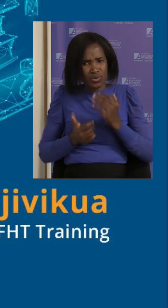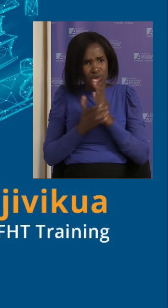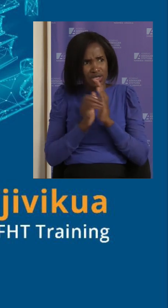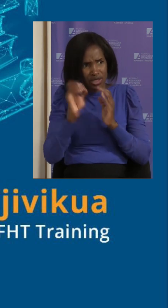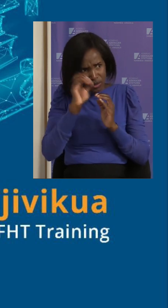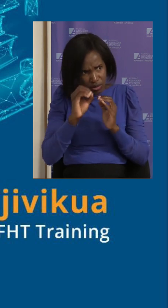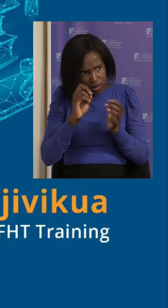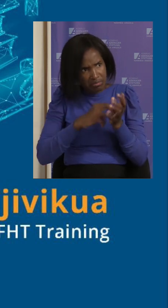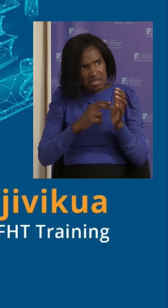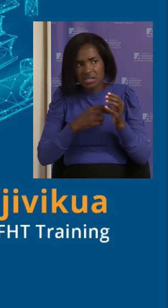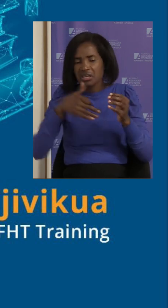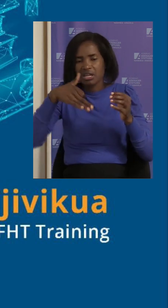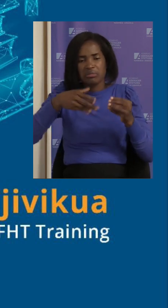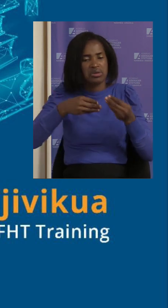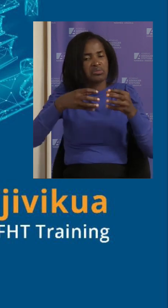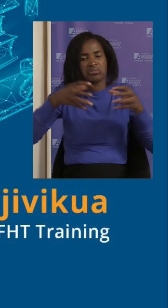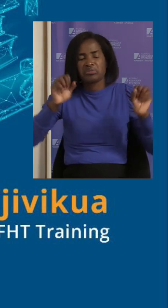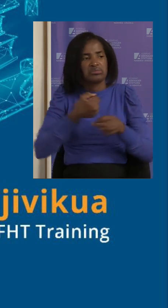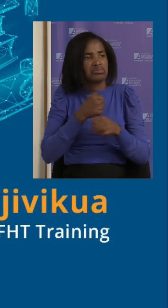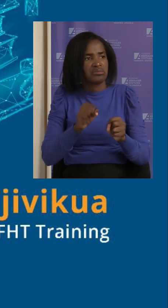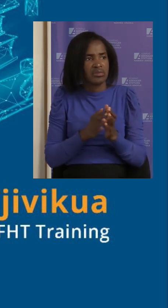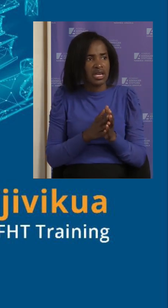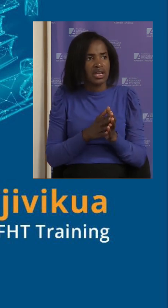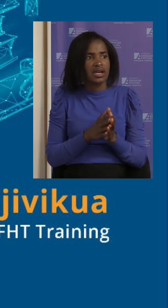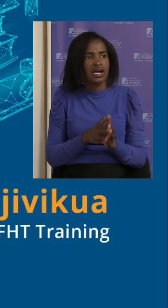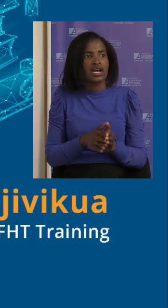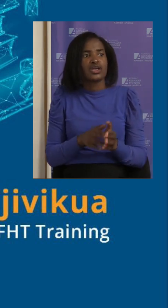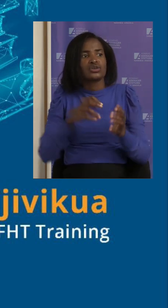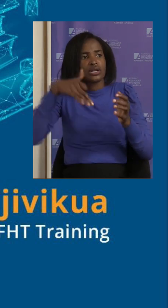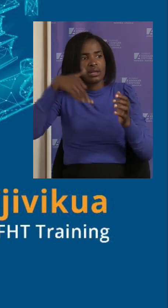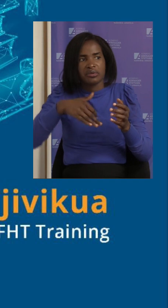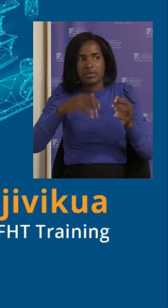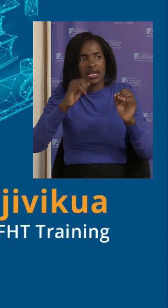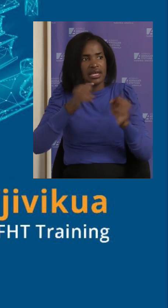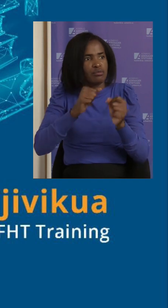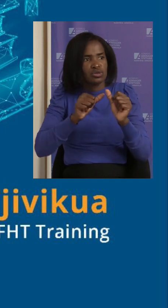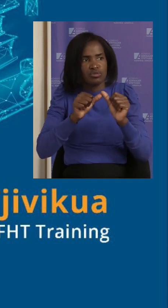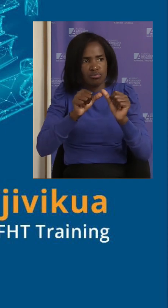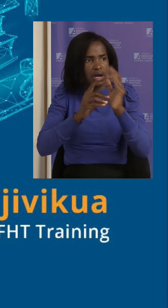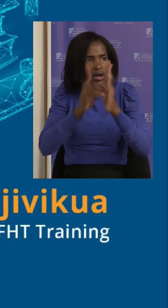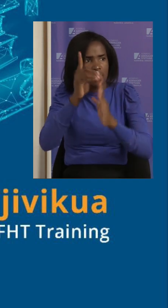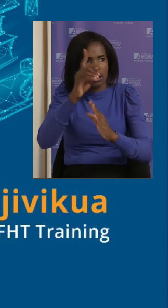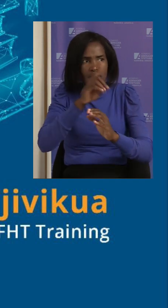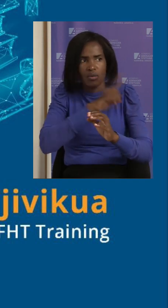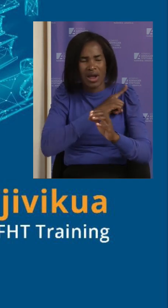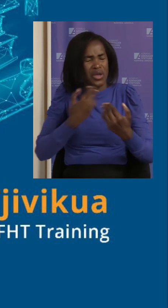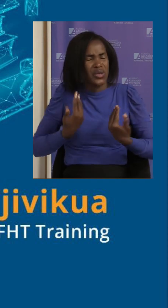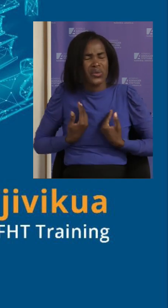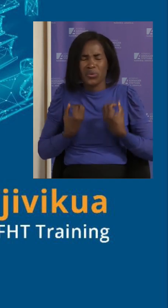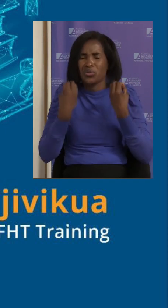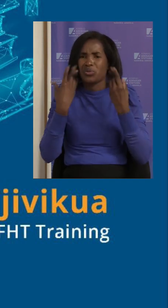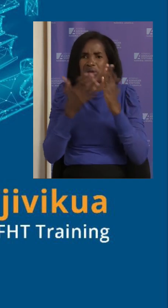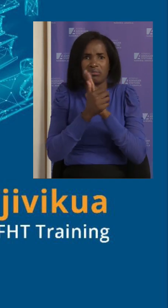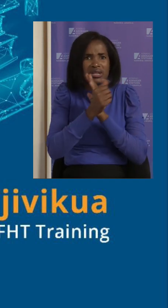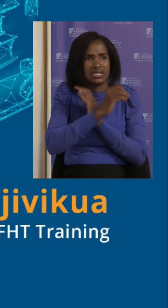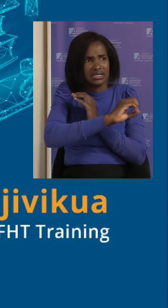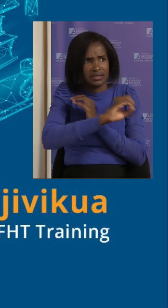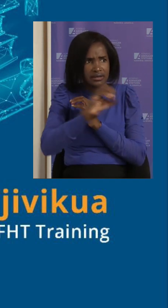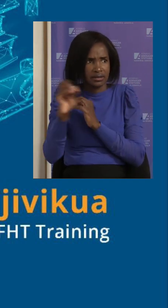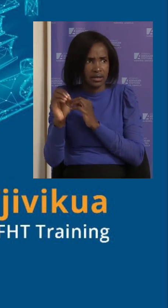inhibiting Namibia's growth and stagnated to get to the higher level of development trajectory. Also in the National